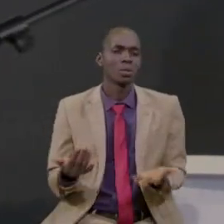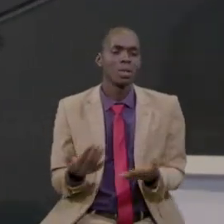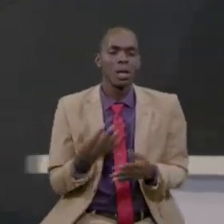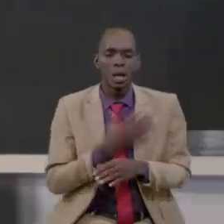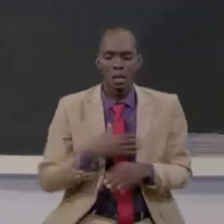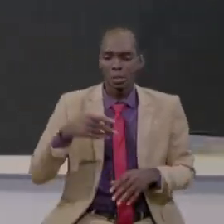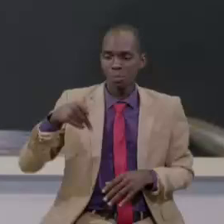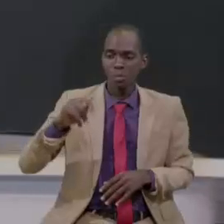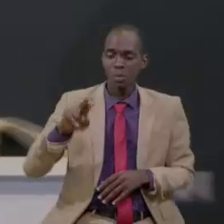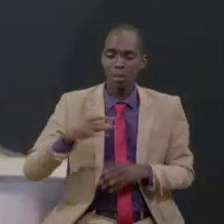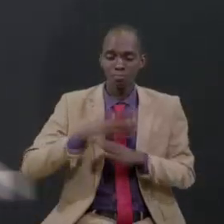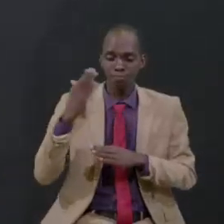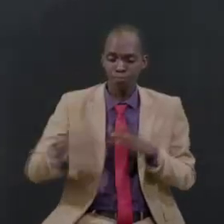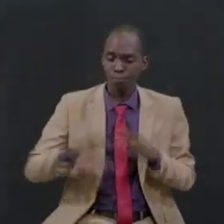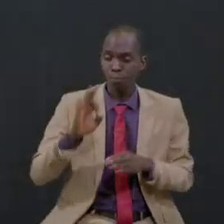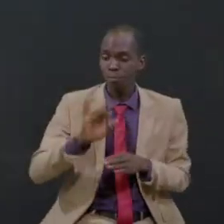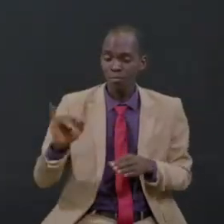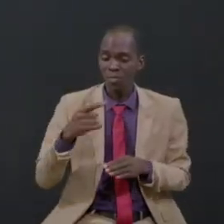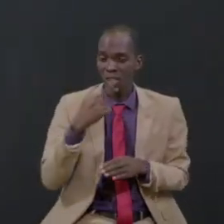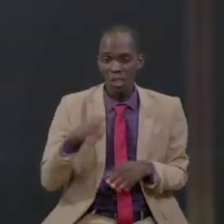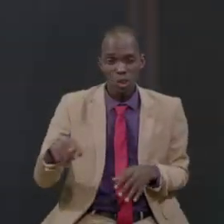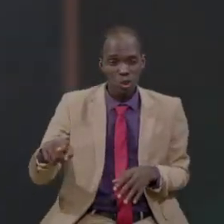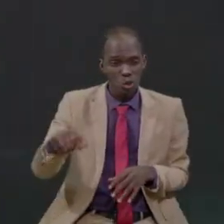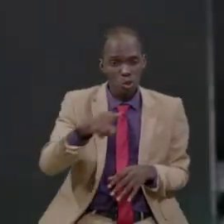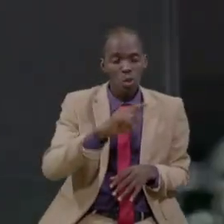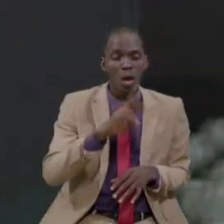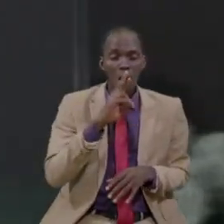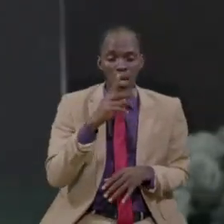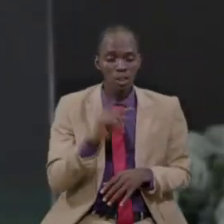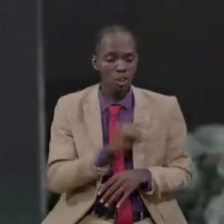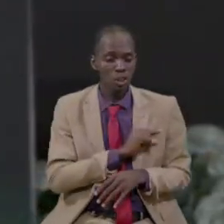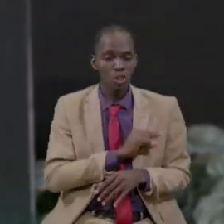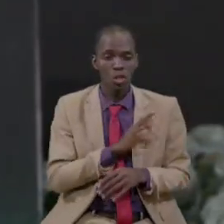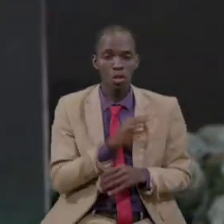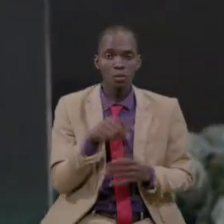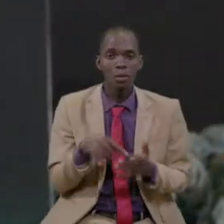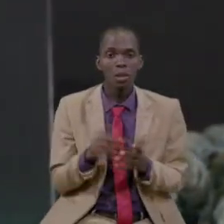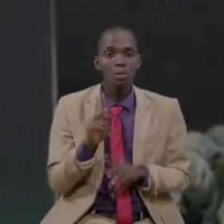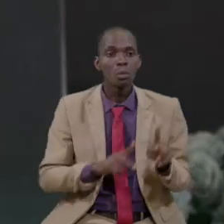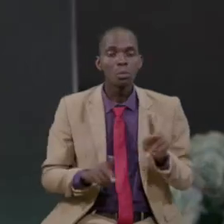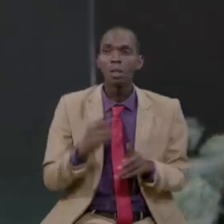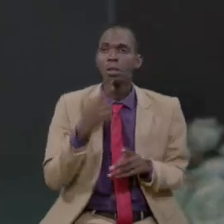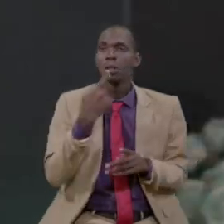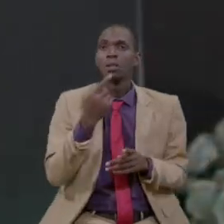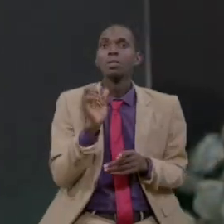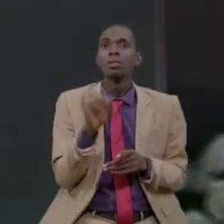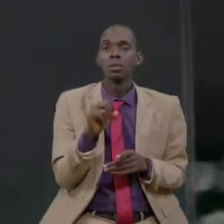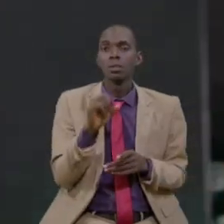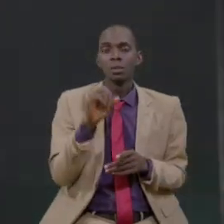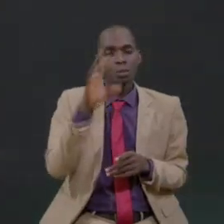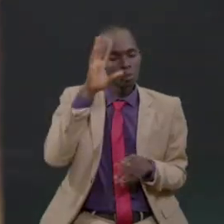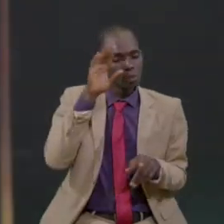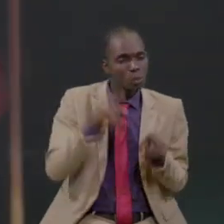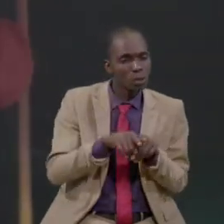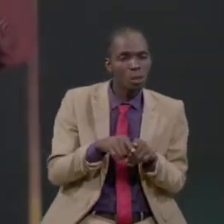are guilty of this. And the people said, men and brethren, what shall we do? That's the